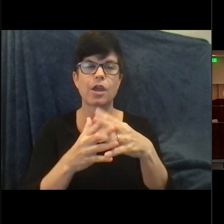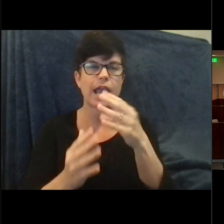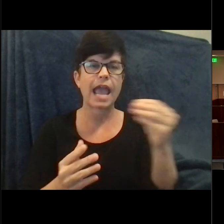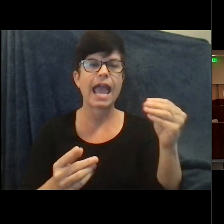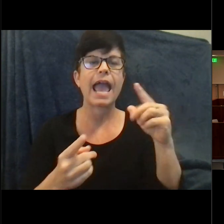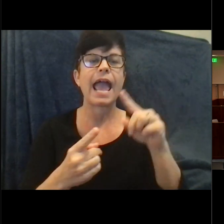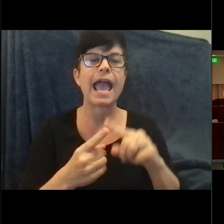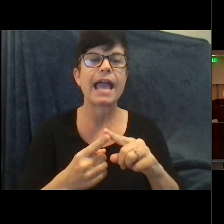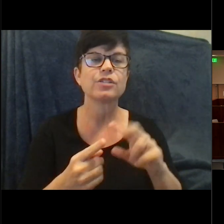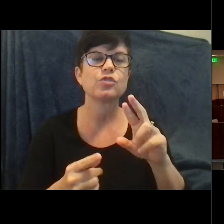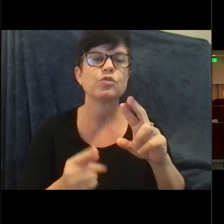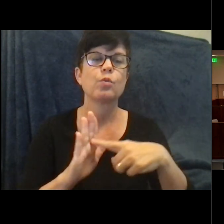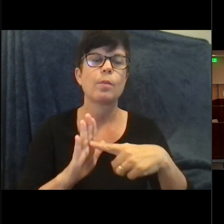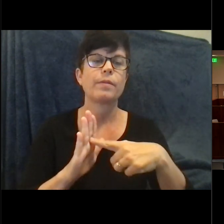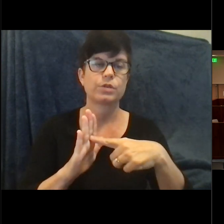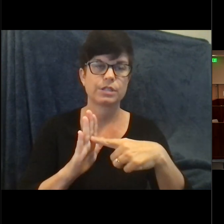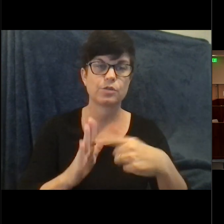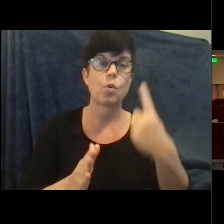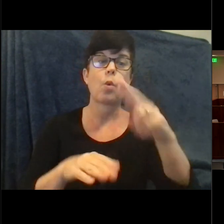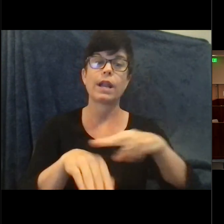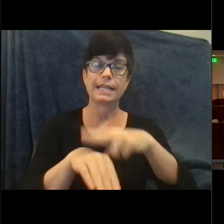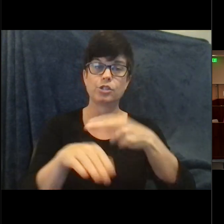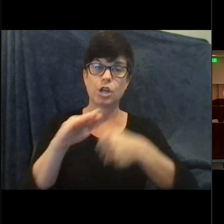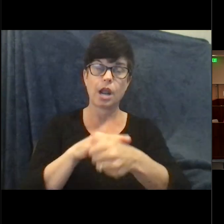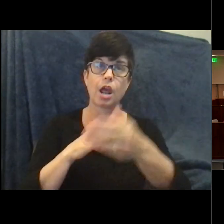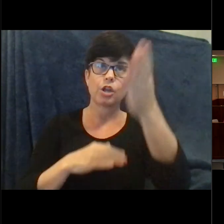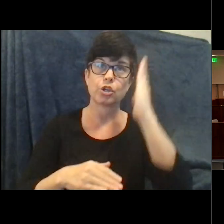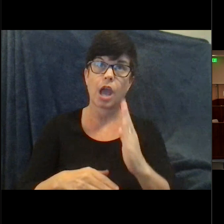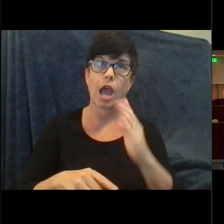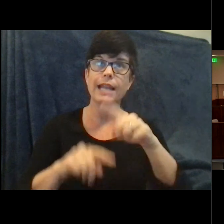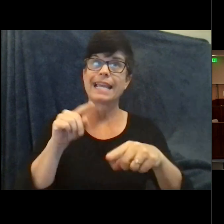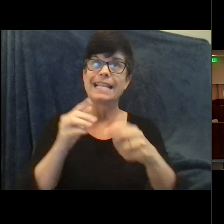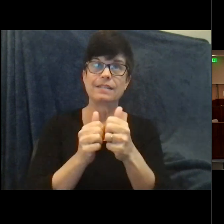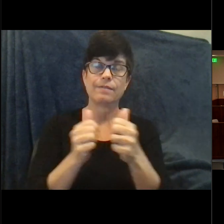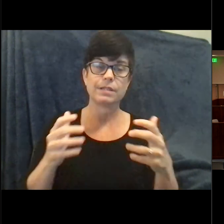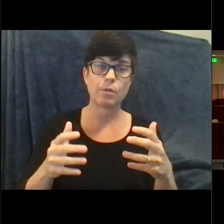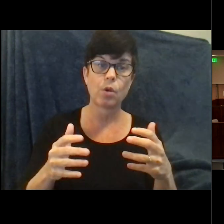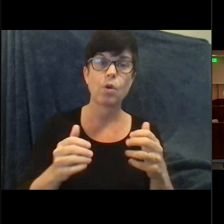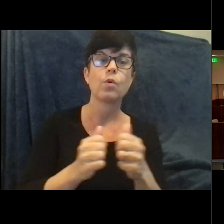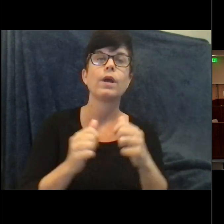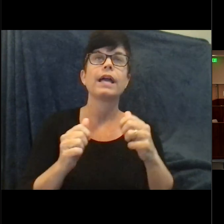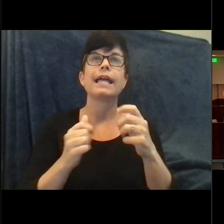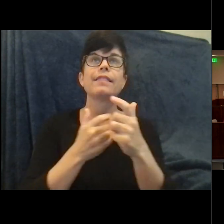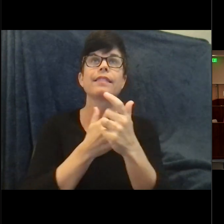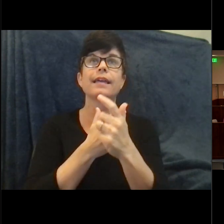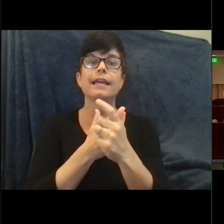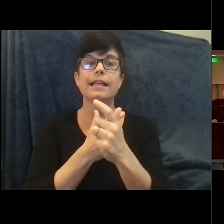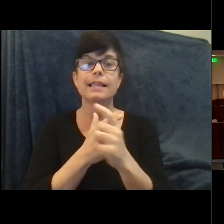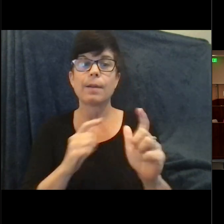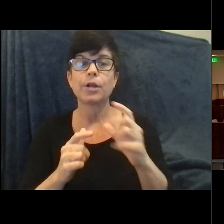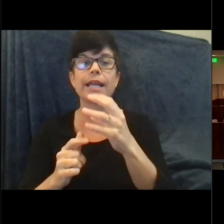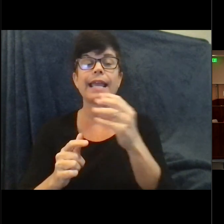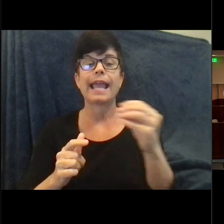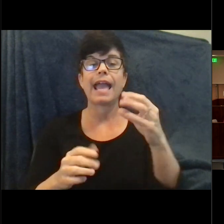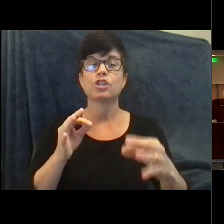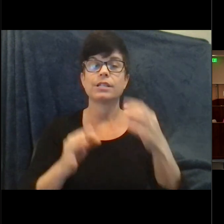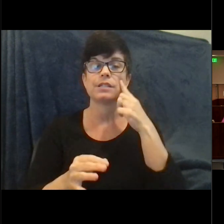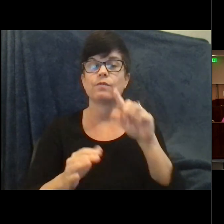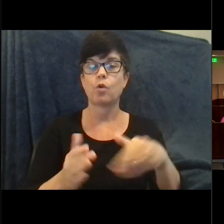for which it stands, one nation, under God, indivisible, with liberty and justice for all.